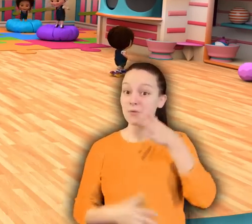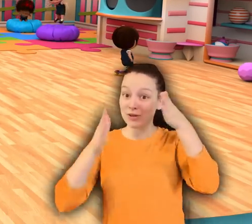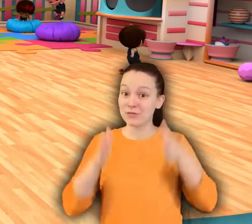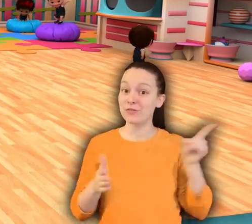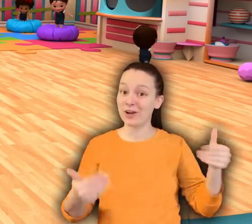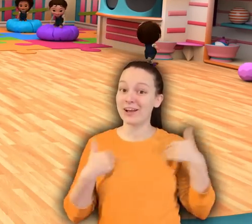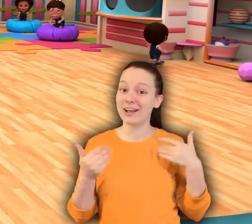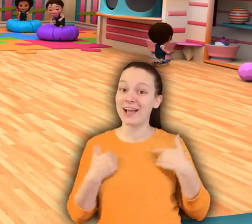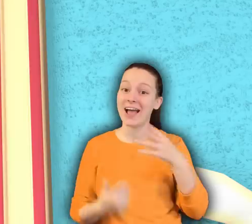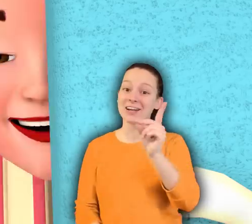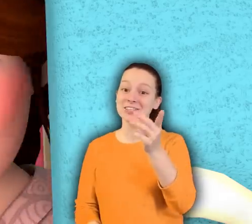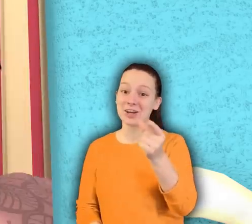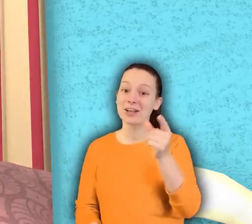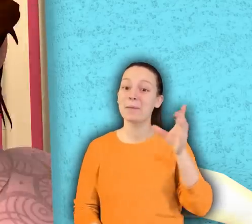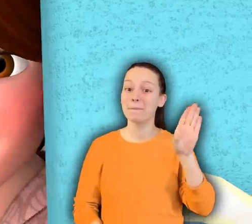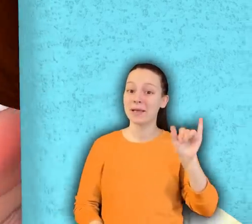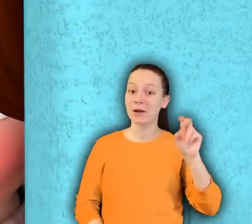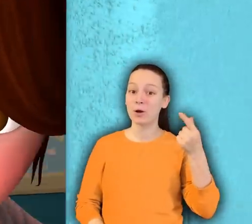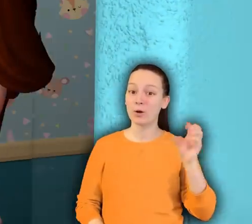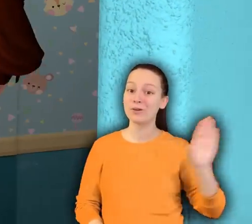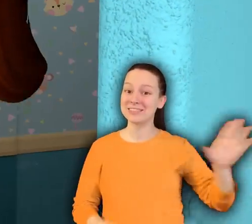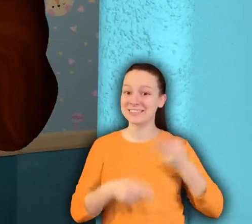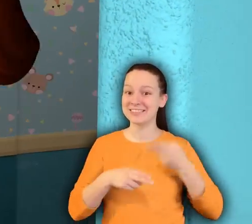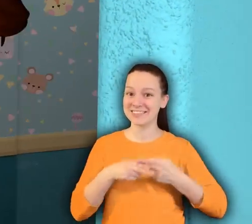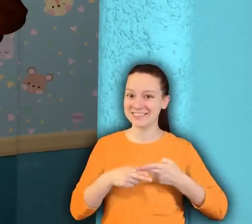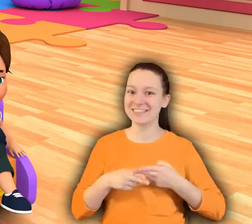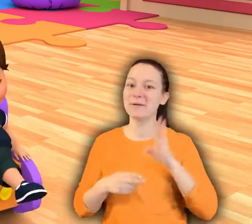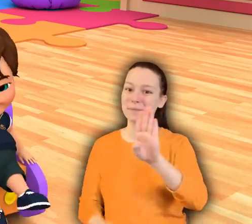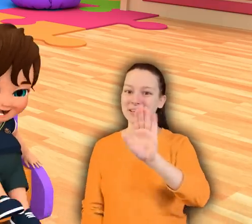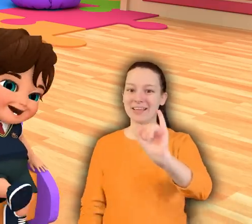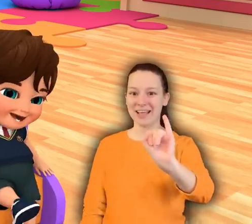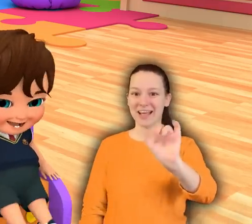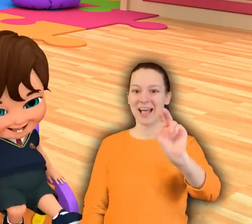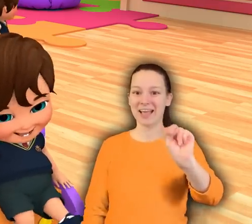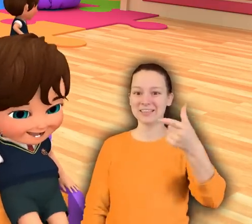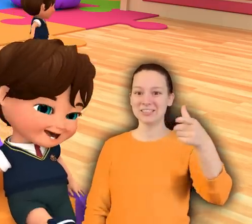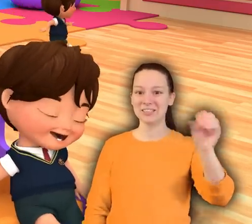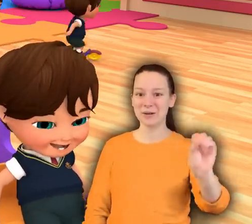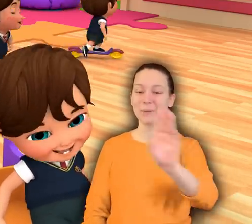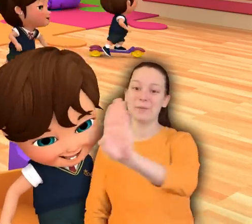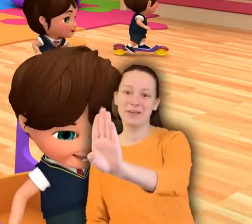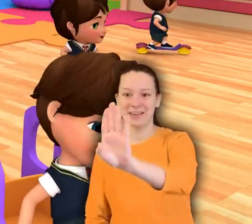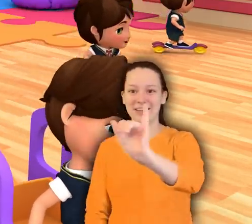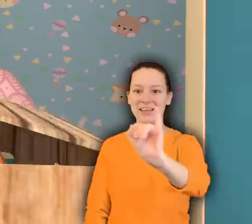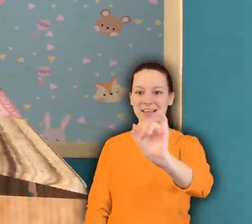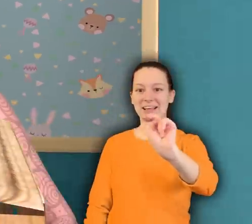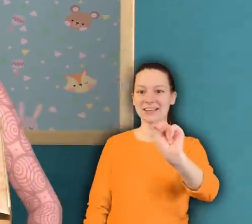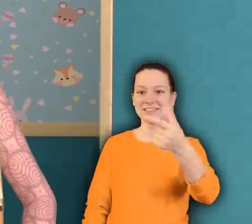there was a farmer who had a dog and Bingo was his name-o b-i-n-g-o